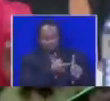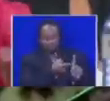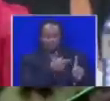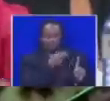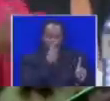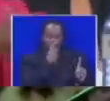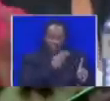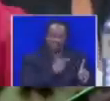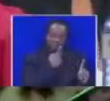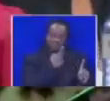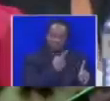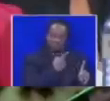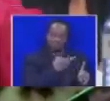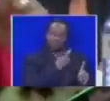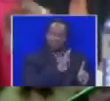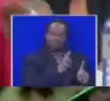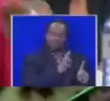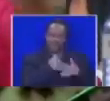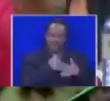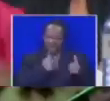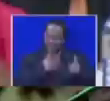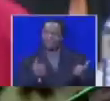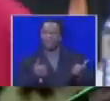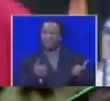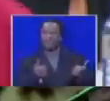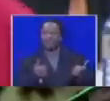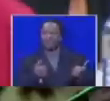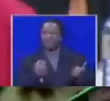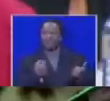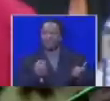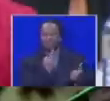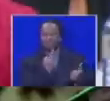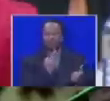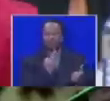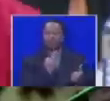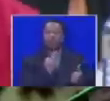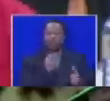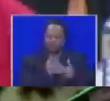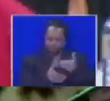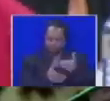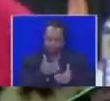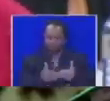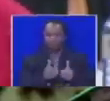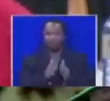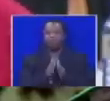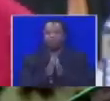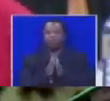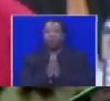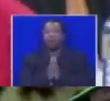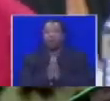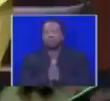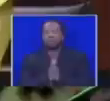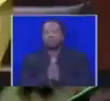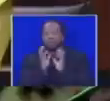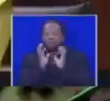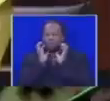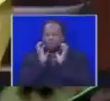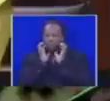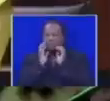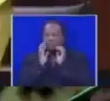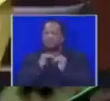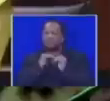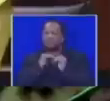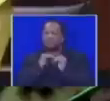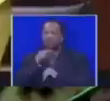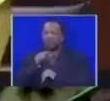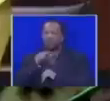a rehabilitation process which Zuma is subjected to. That's what we are asking. I have given you ample time to make